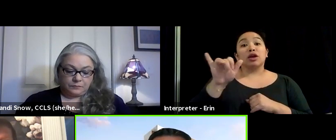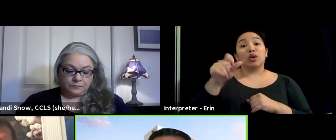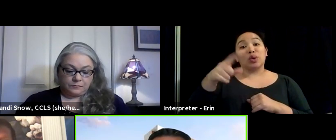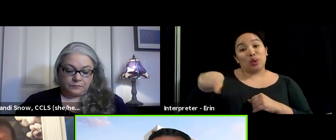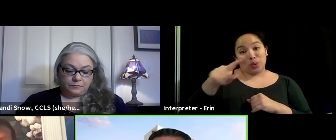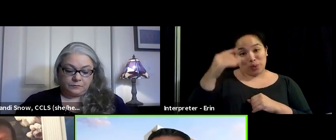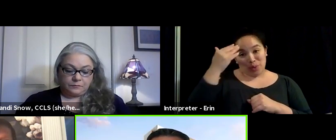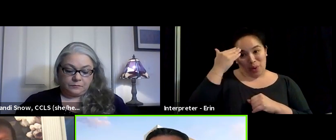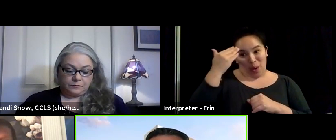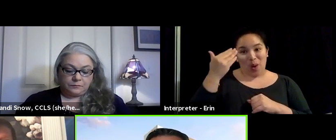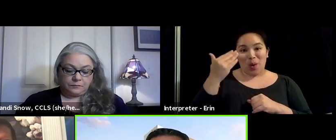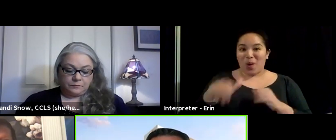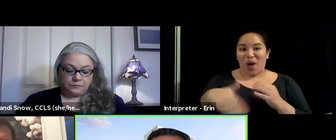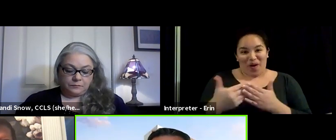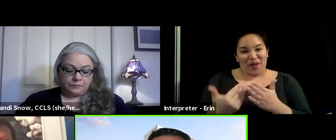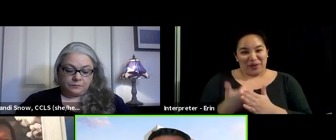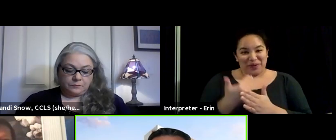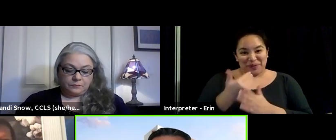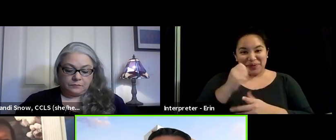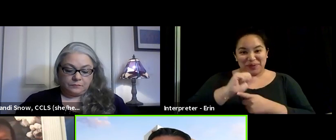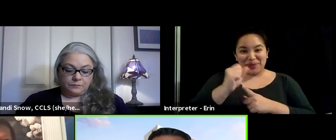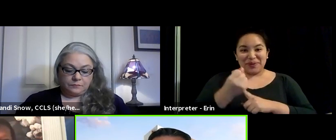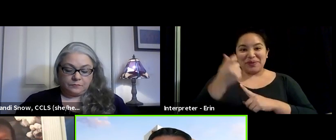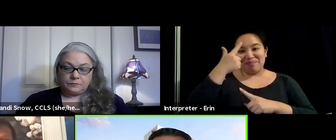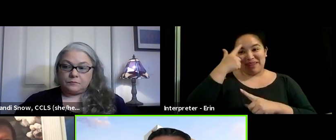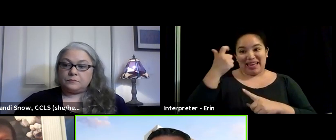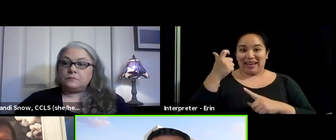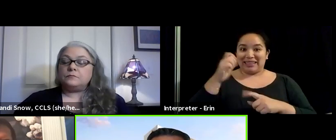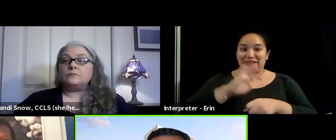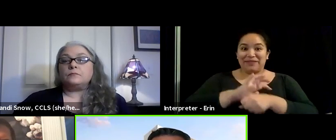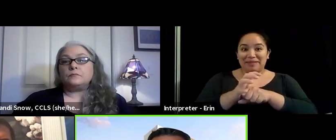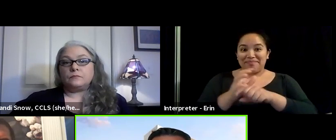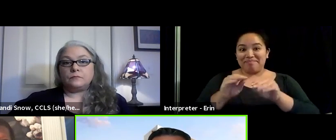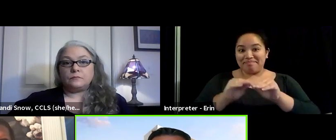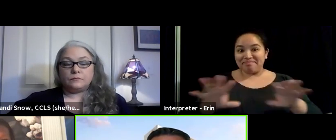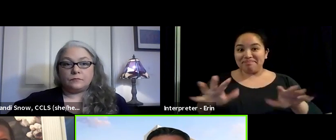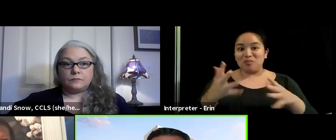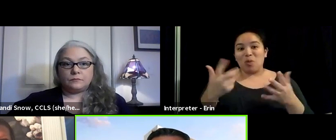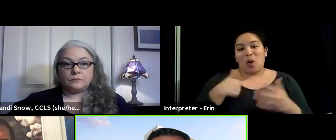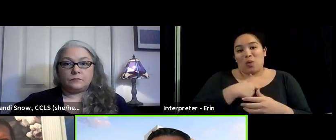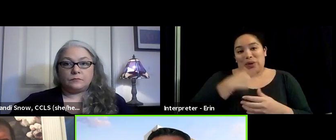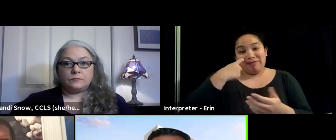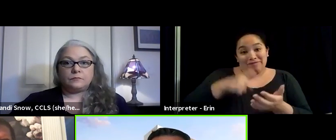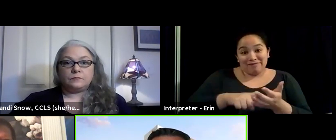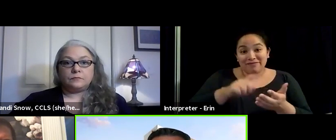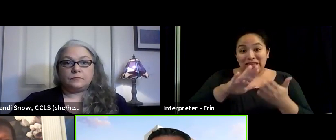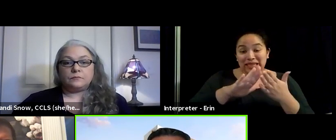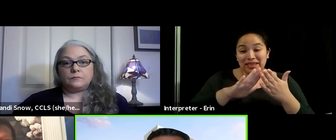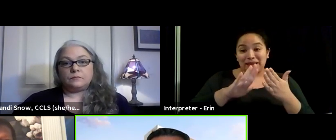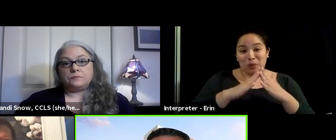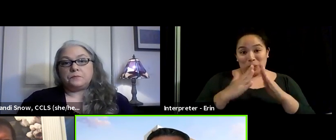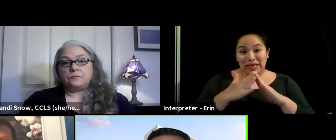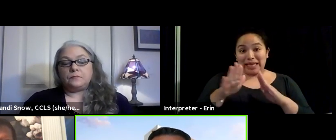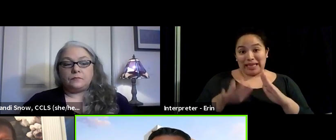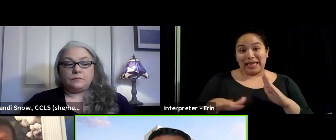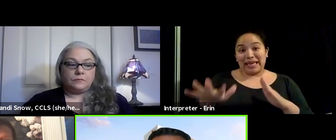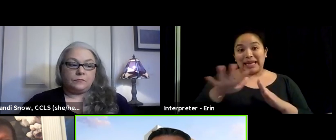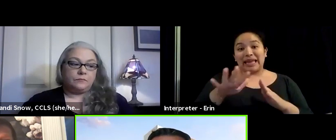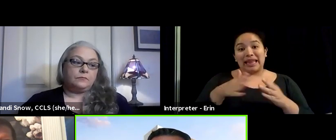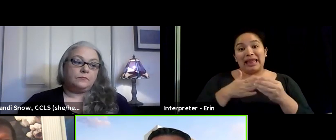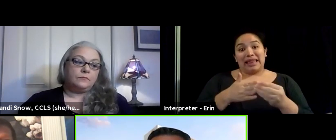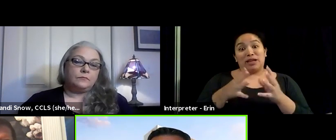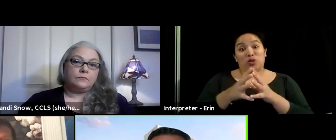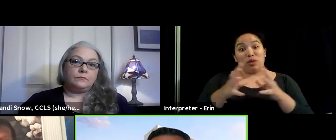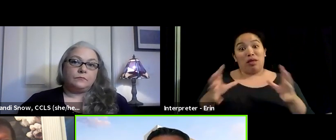of uncharted territory, given the unprecedented pandemic that we've seen in our communities, which have led to a significant amount